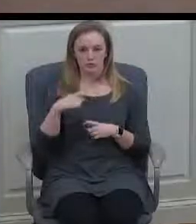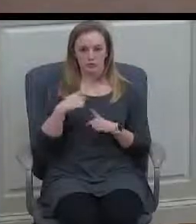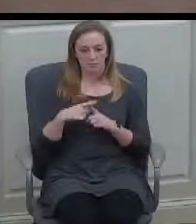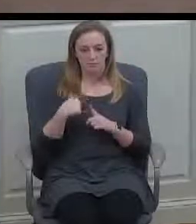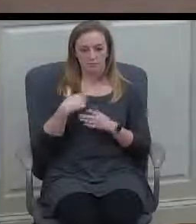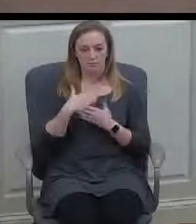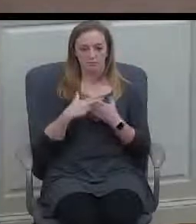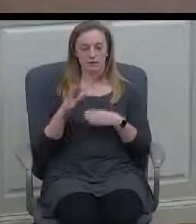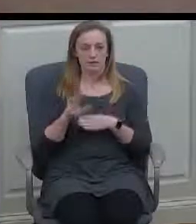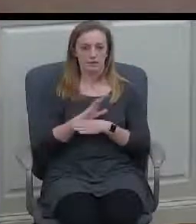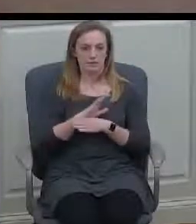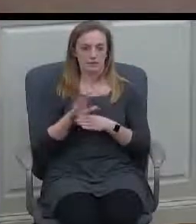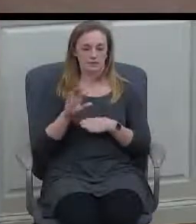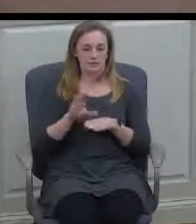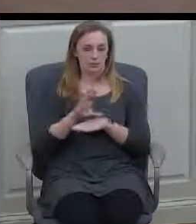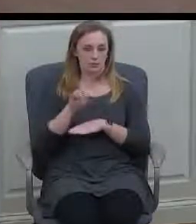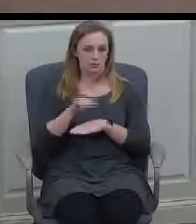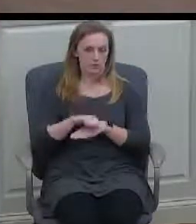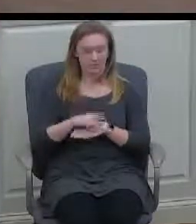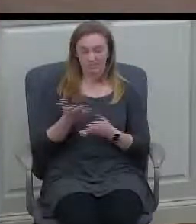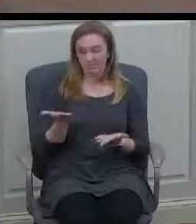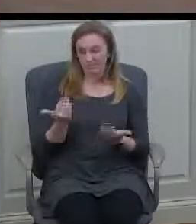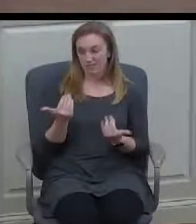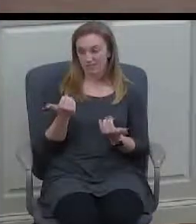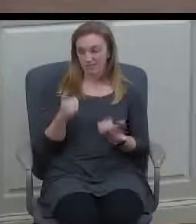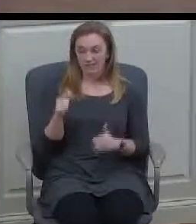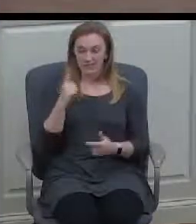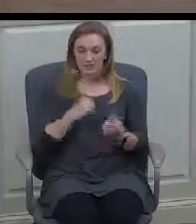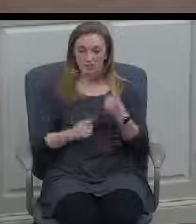consultations. And I'll be happy to answer any questions you might have.